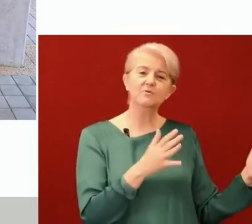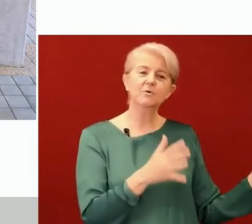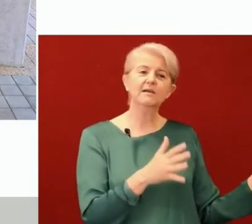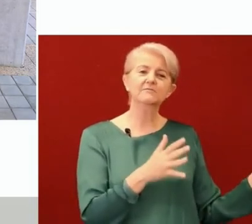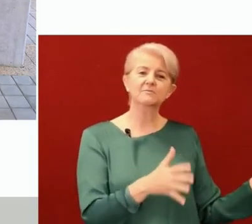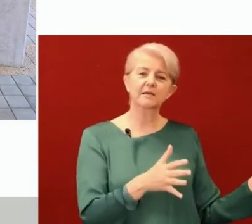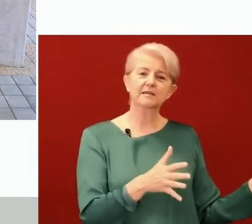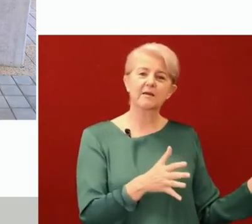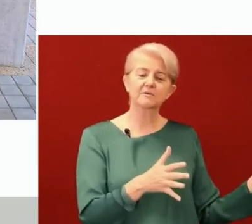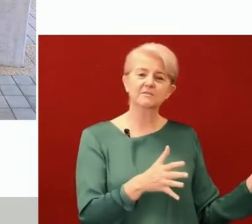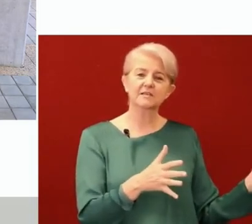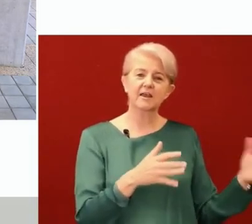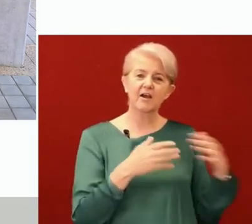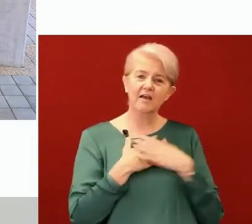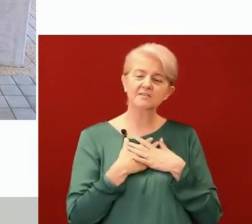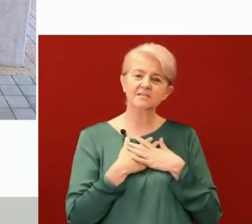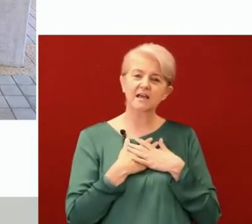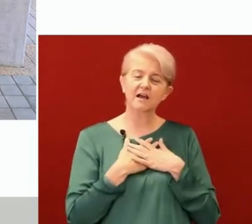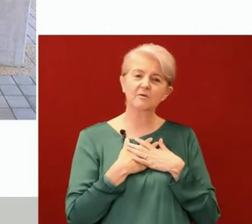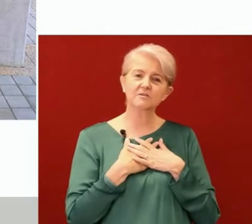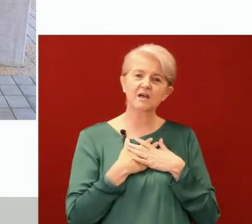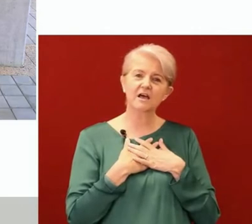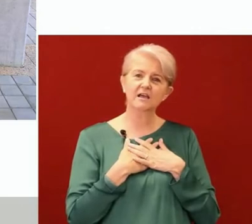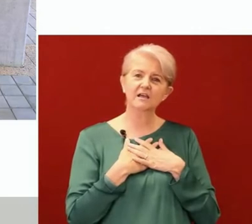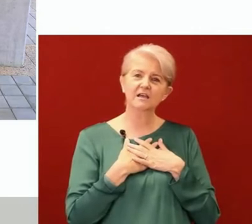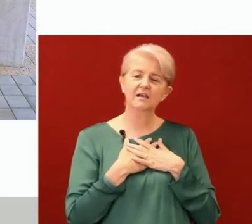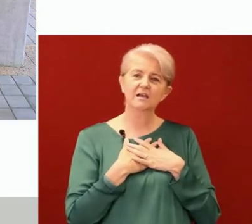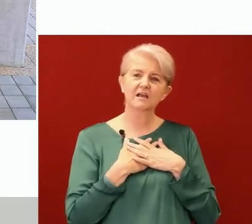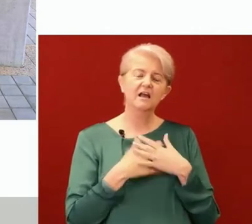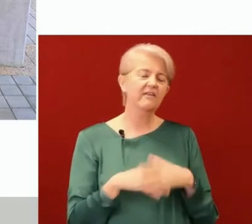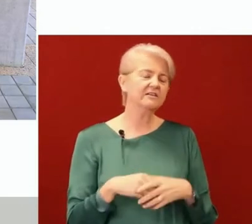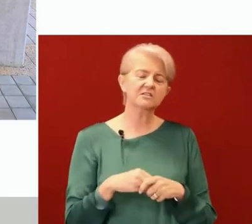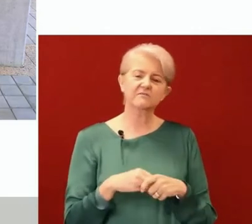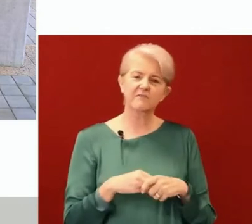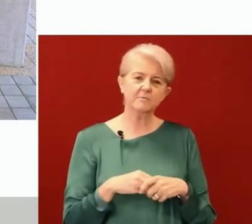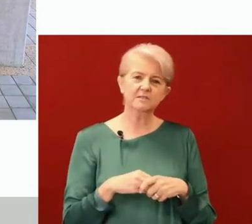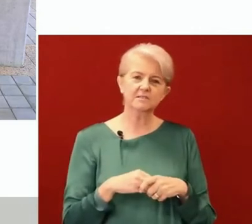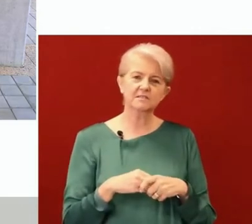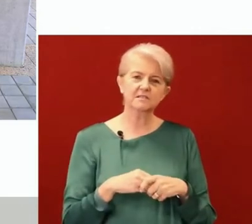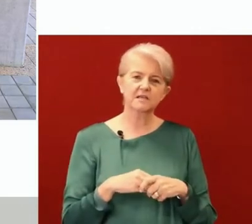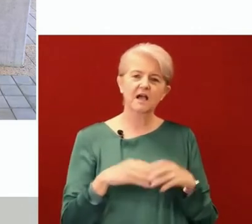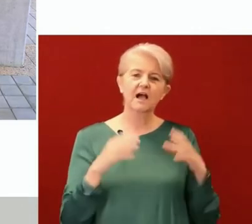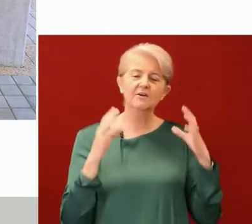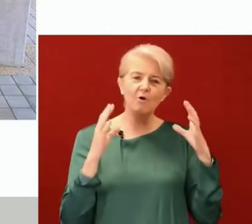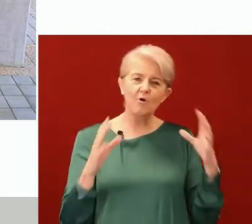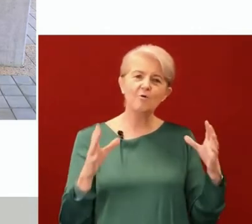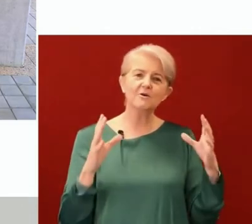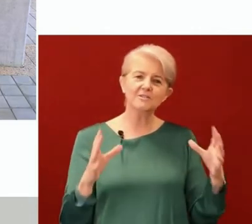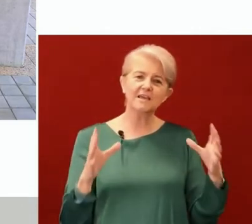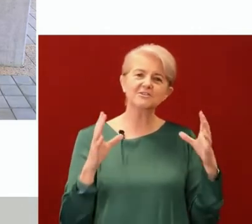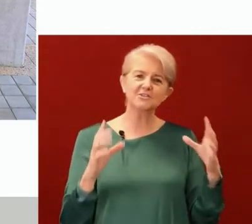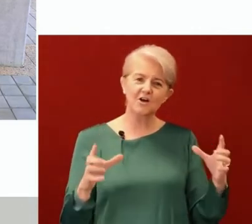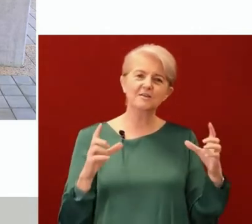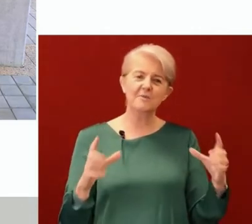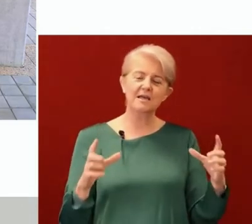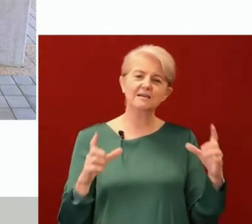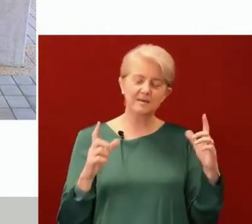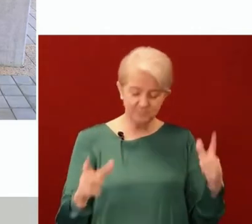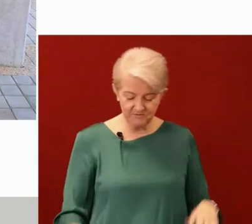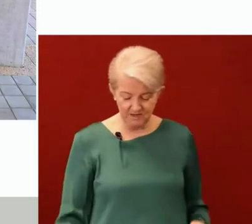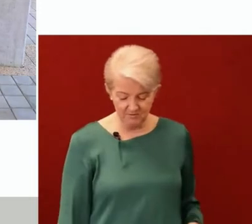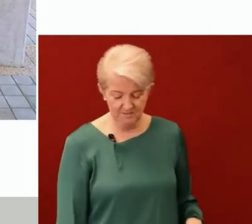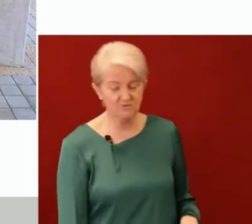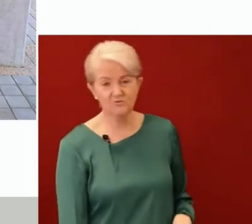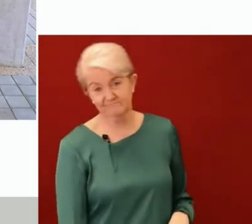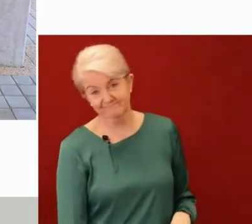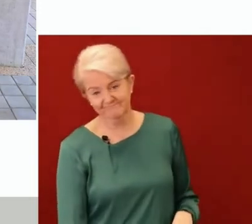the evil queen of speed cameras. And I have to say, I was like, oh, that's just fabulous. I could almost get a sign made and